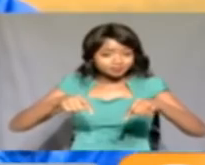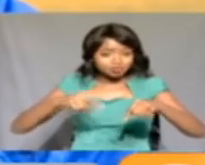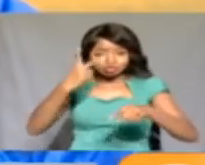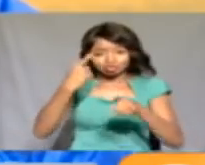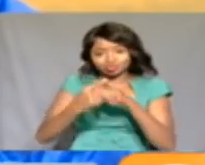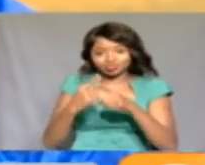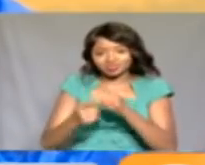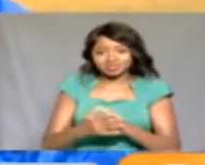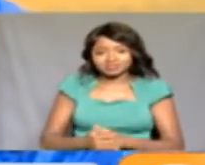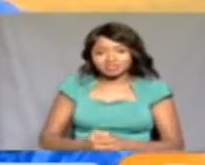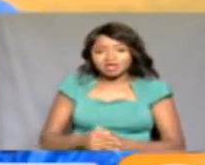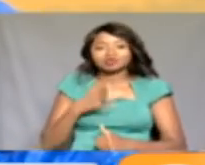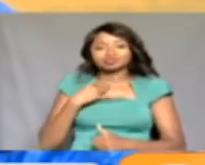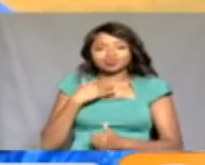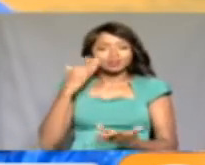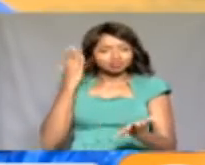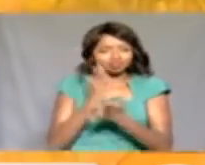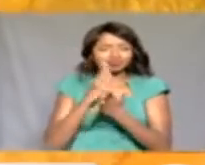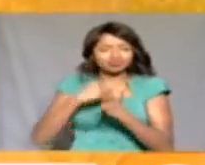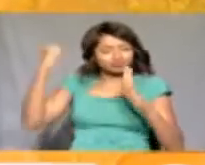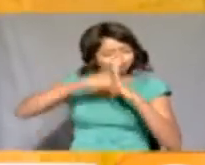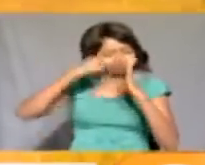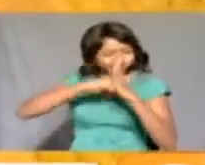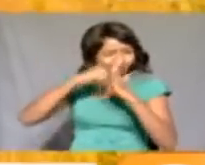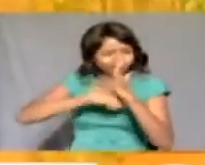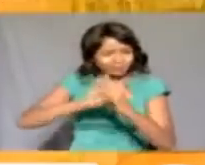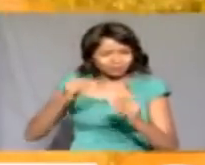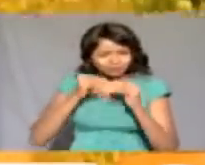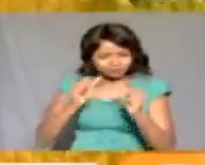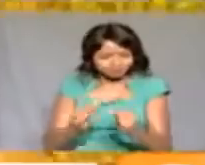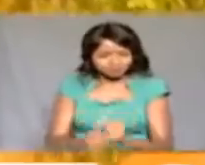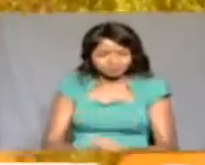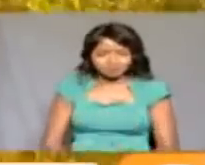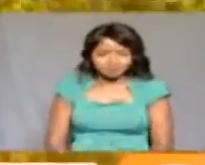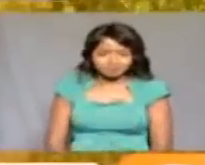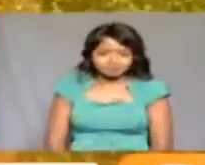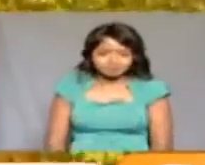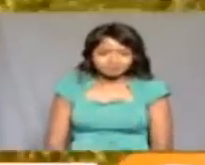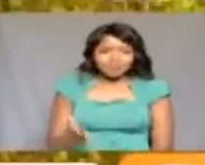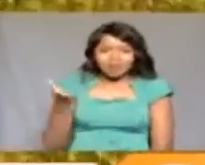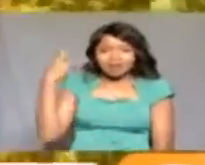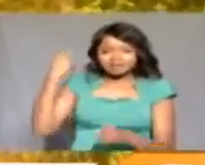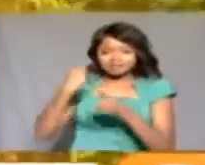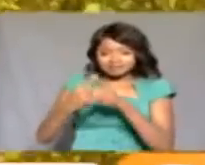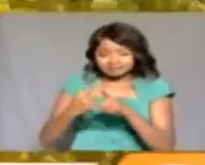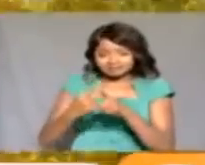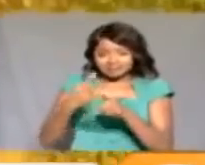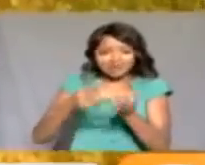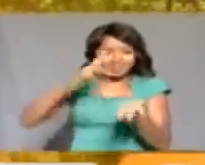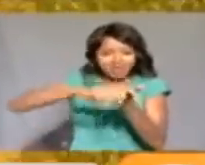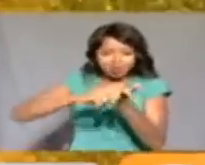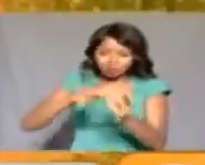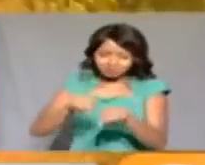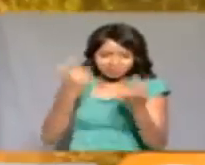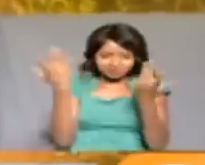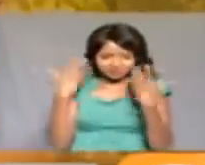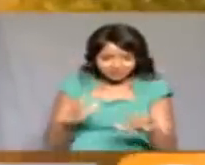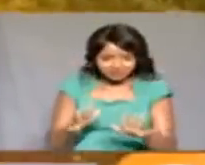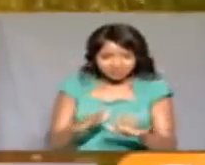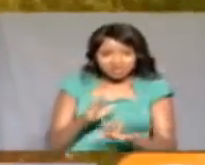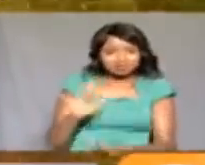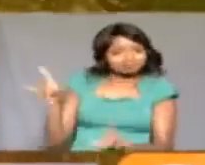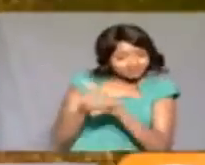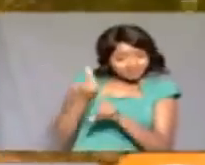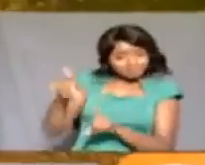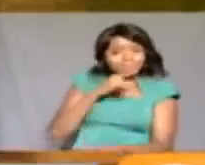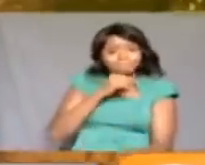2 years, so I want to really come back strongly. The world record was broken last year in Berlin, the same course where Kipsang made marathon history